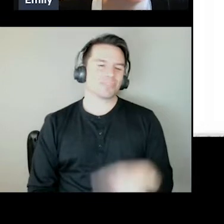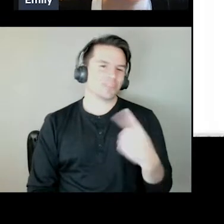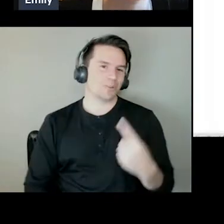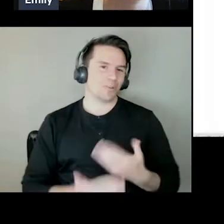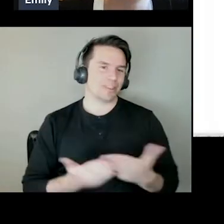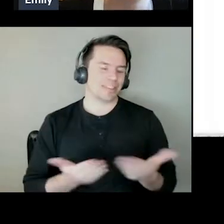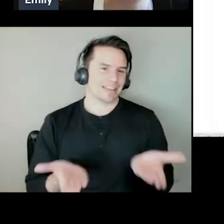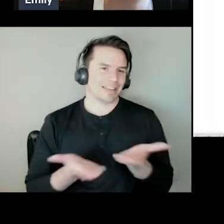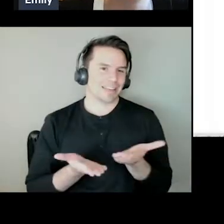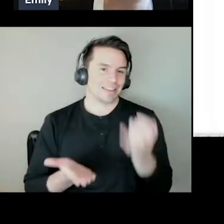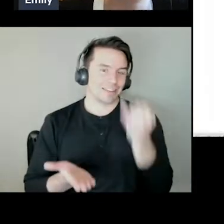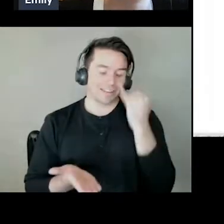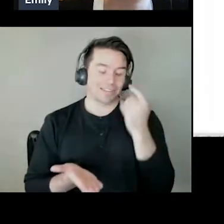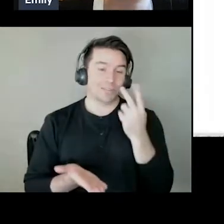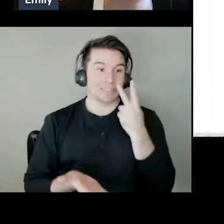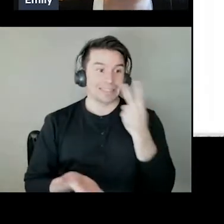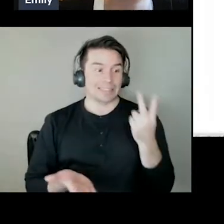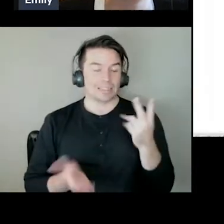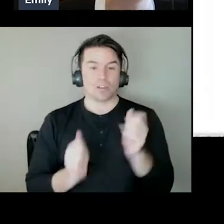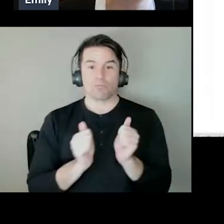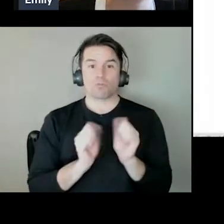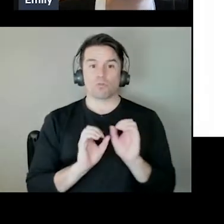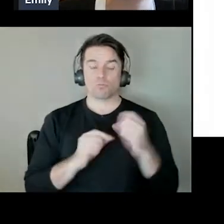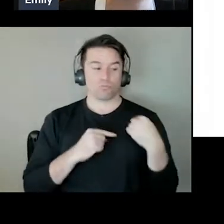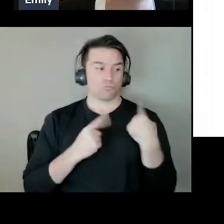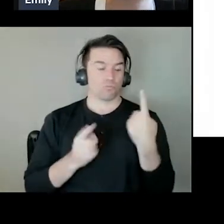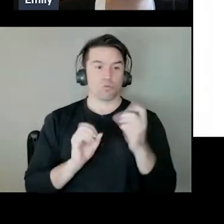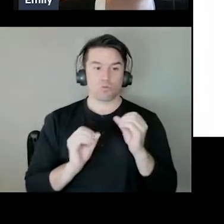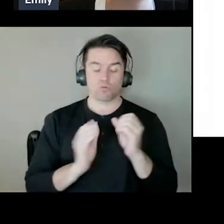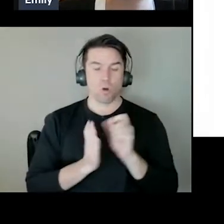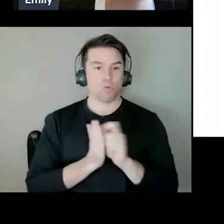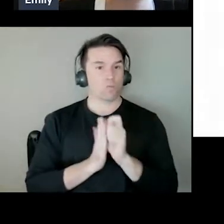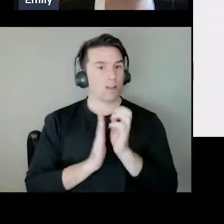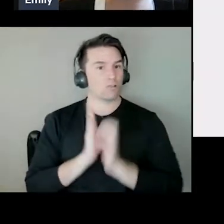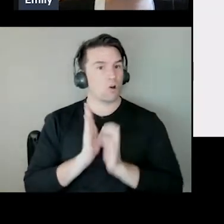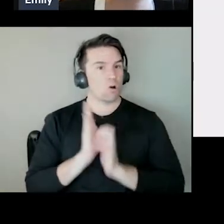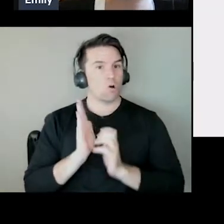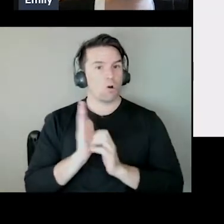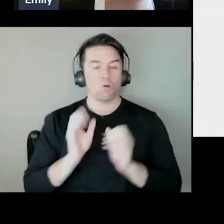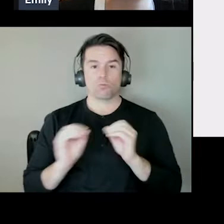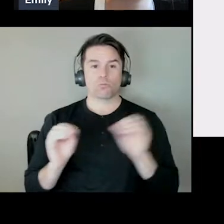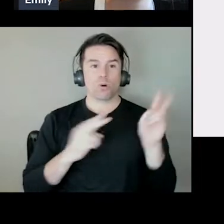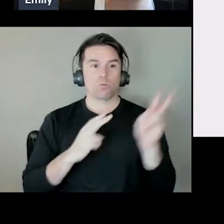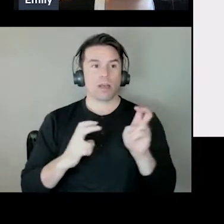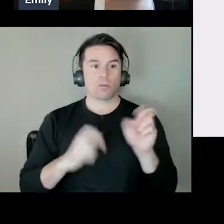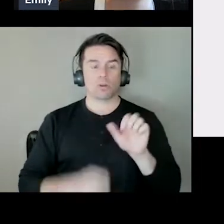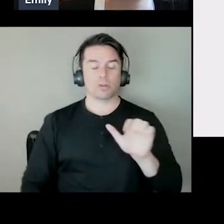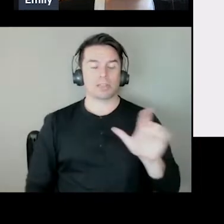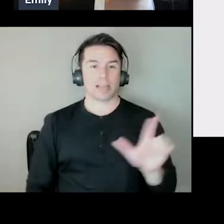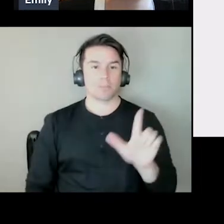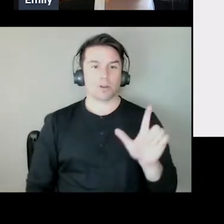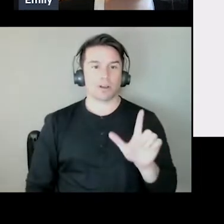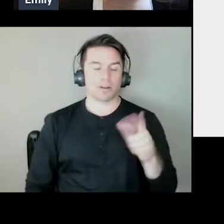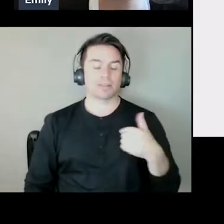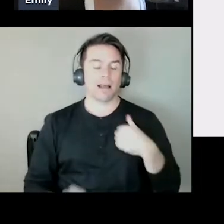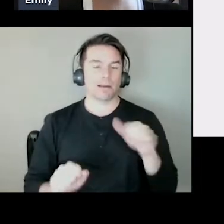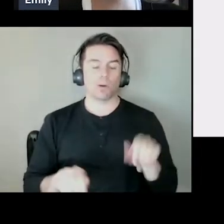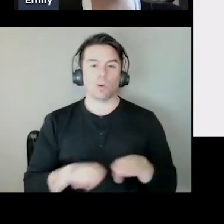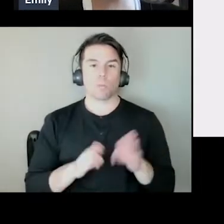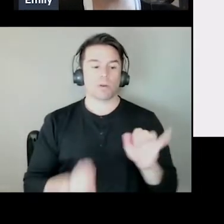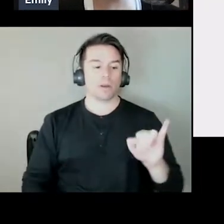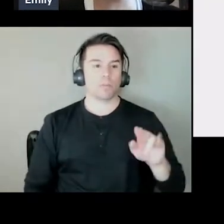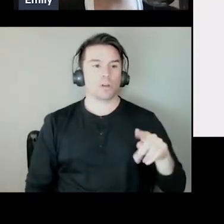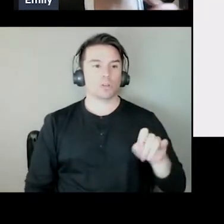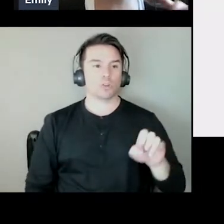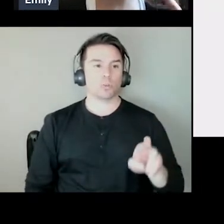writing a single code or without downloading any kind of libraries, I'm able to open up my Jupyter notebook and I can start using that to do my